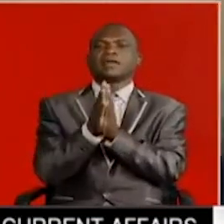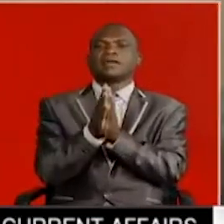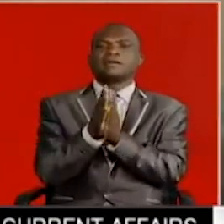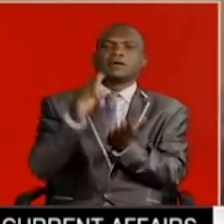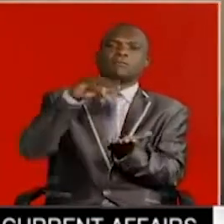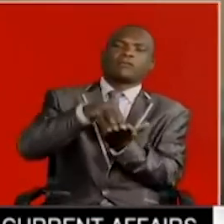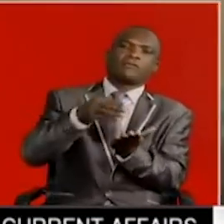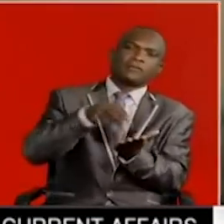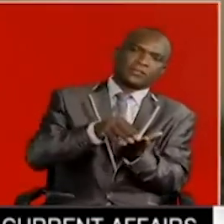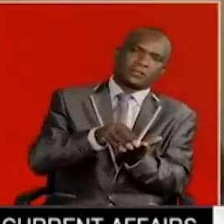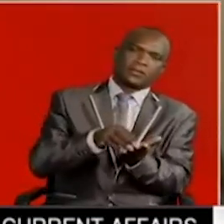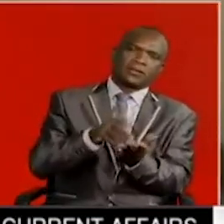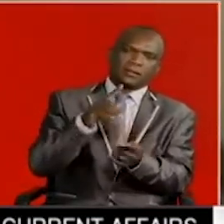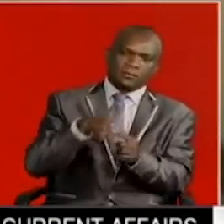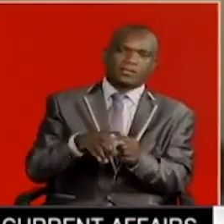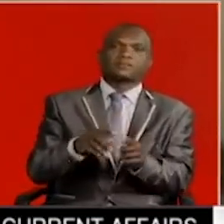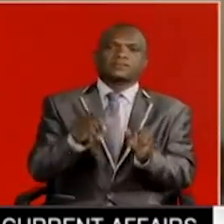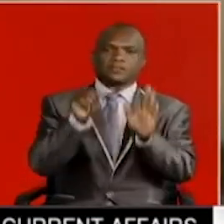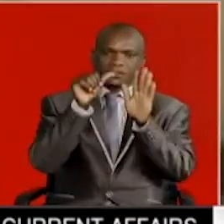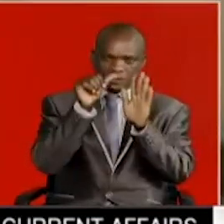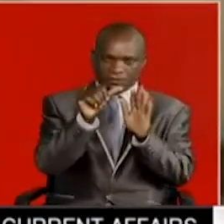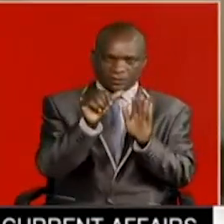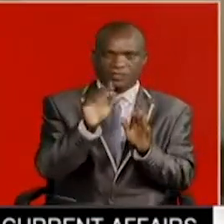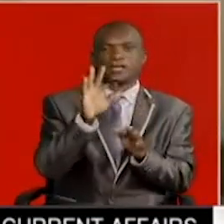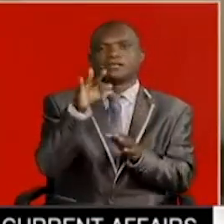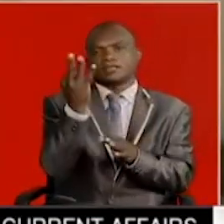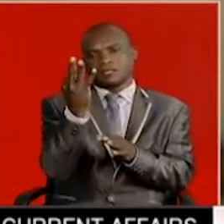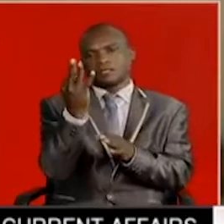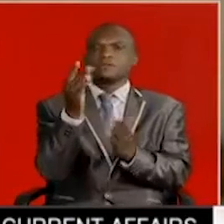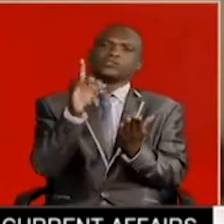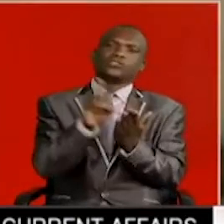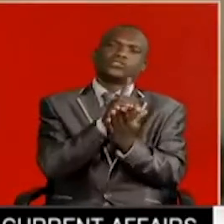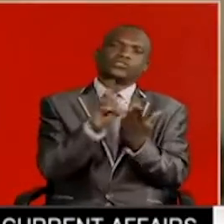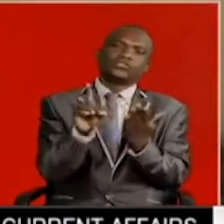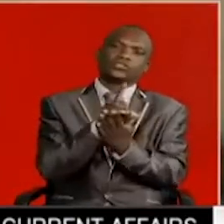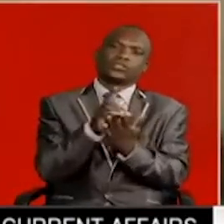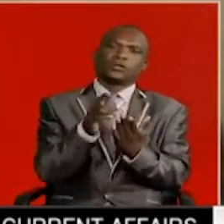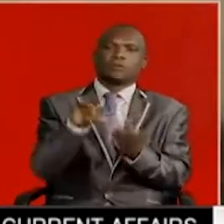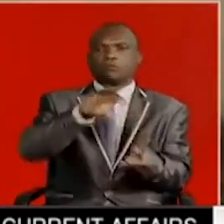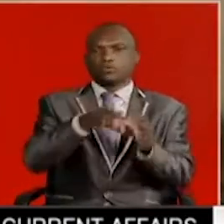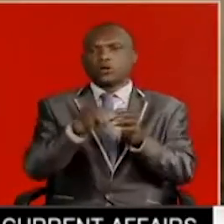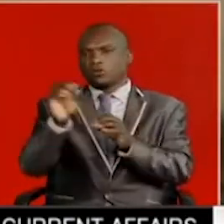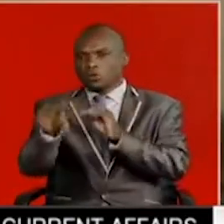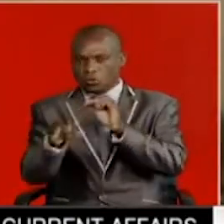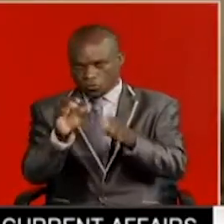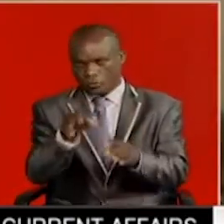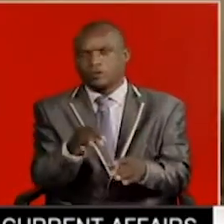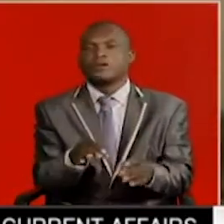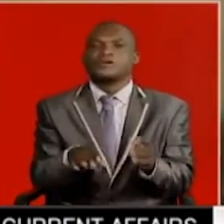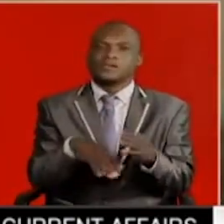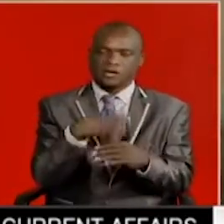and 63 district vaccine stores, and then to more than